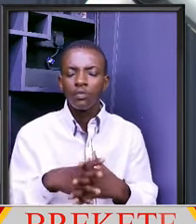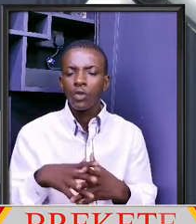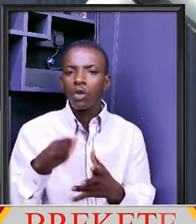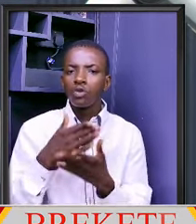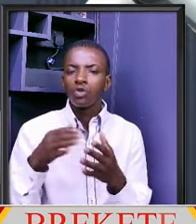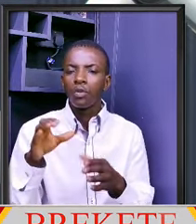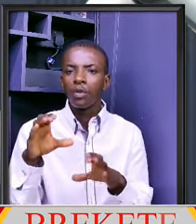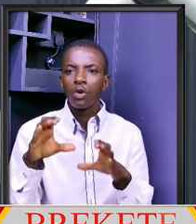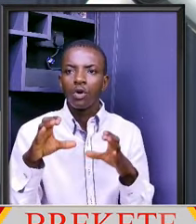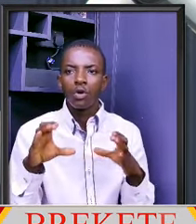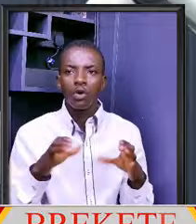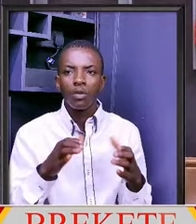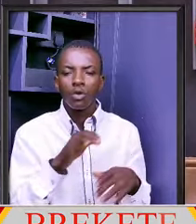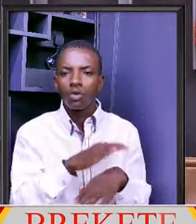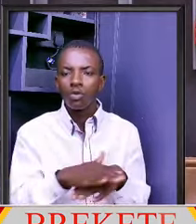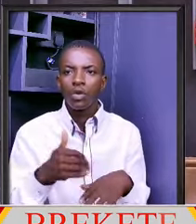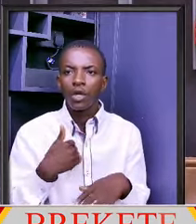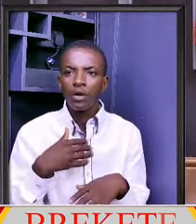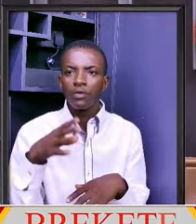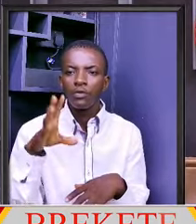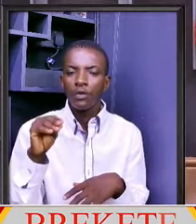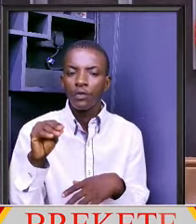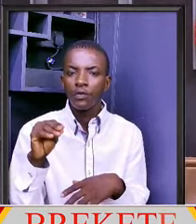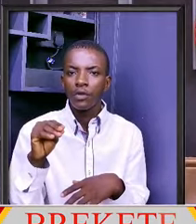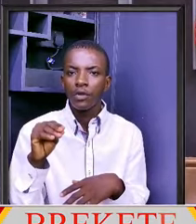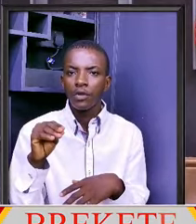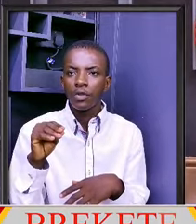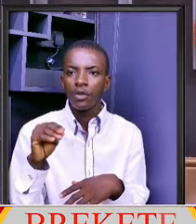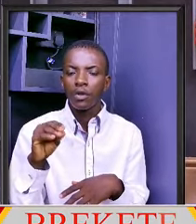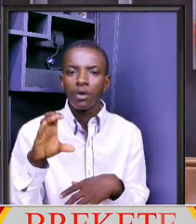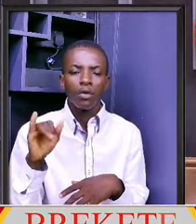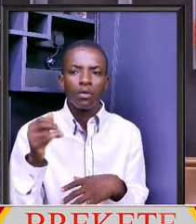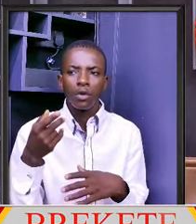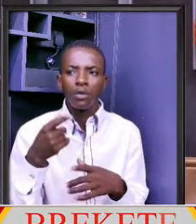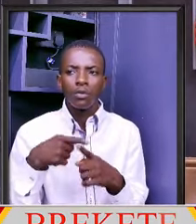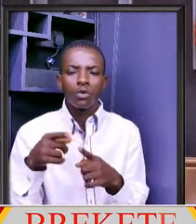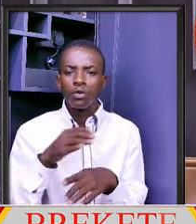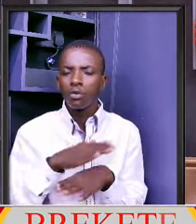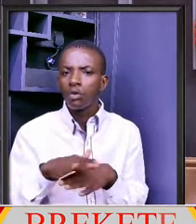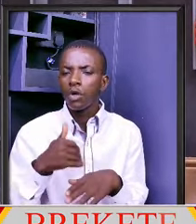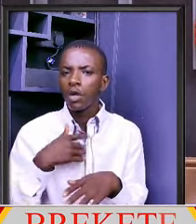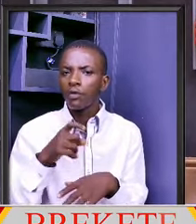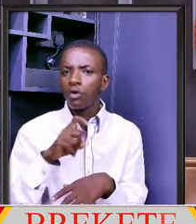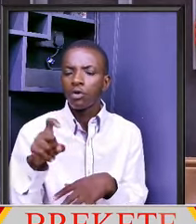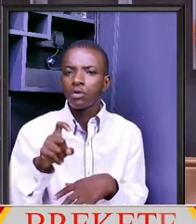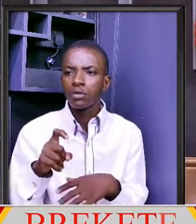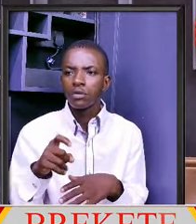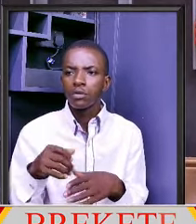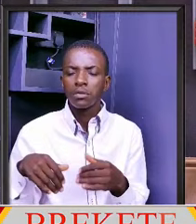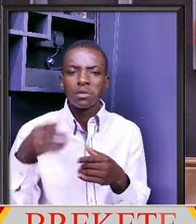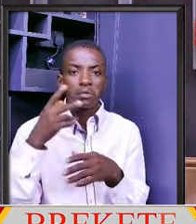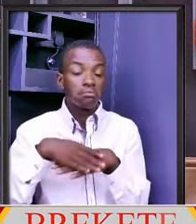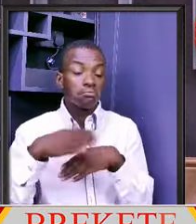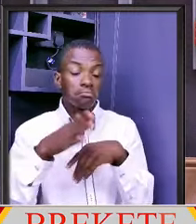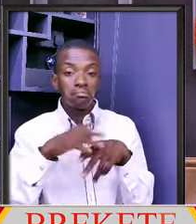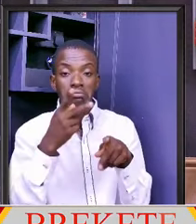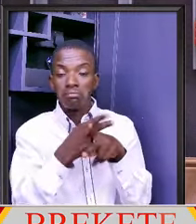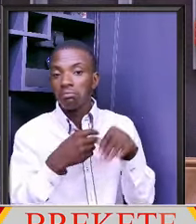Wow. Some companies no even get 50 panels. Yes, sir. Some no get 100. You condemn my panels, see them for backyard